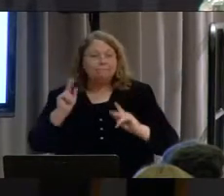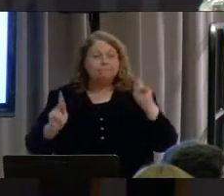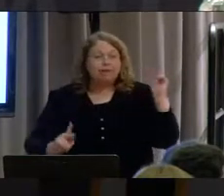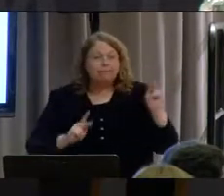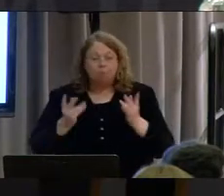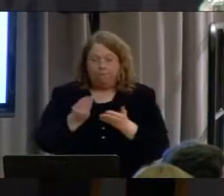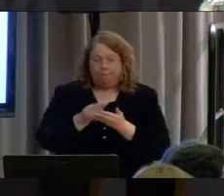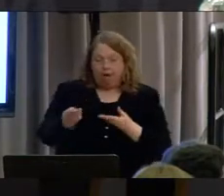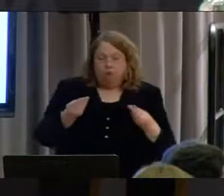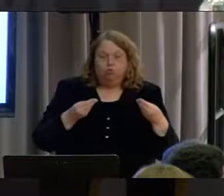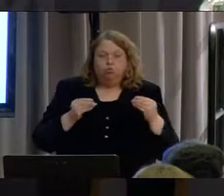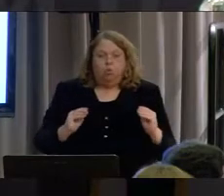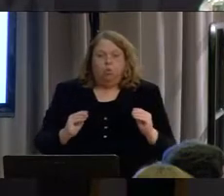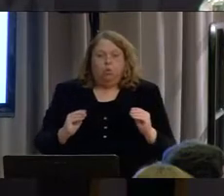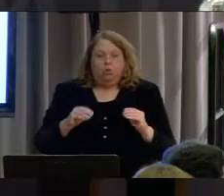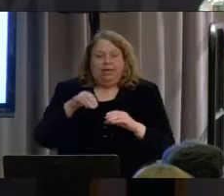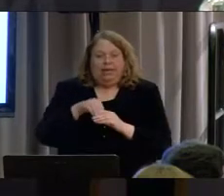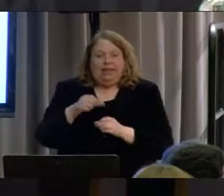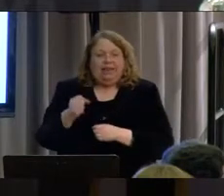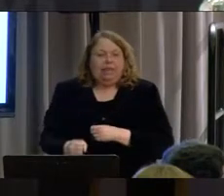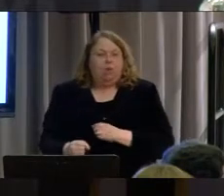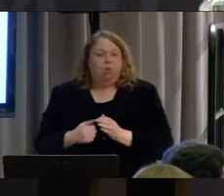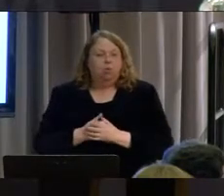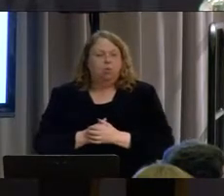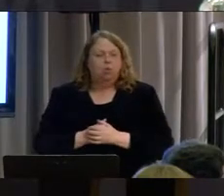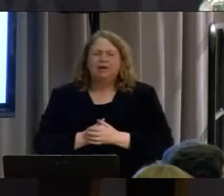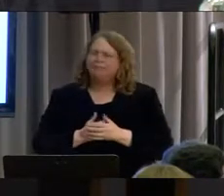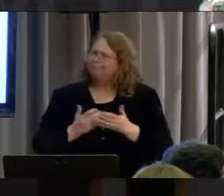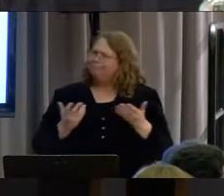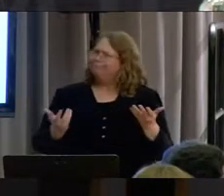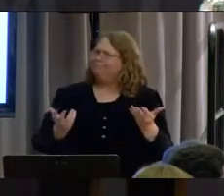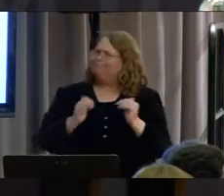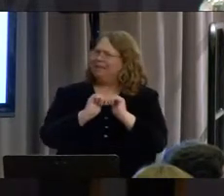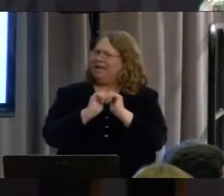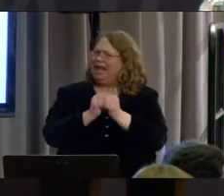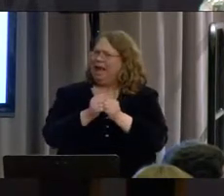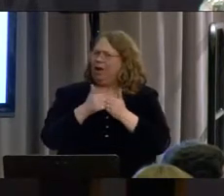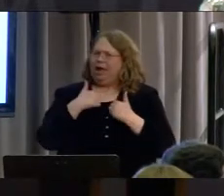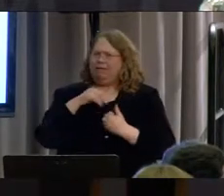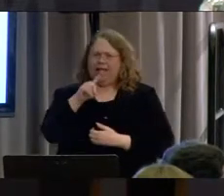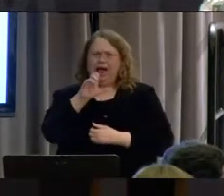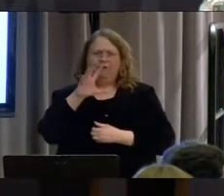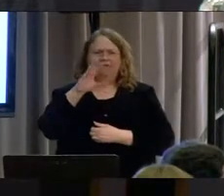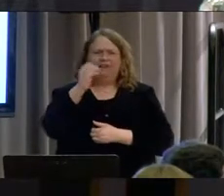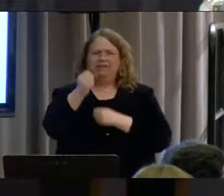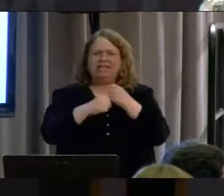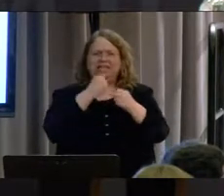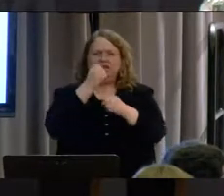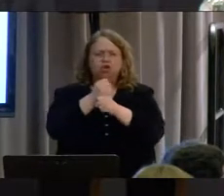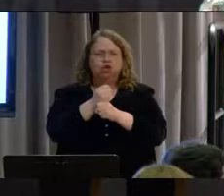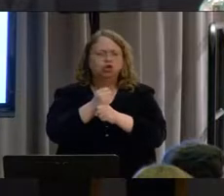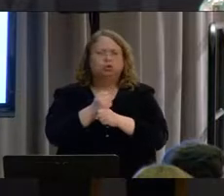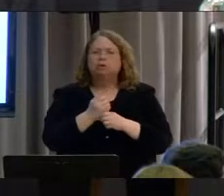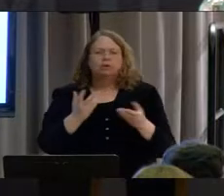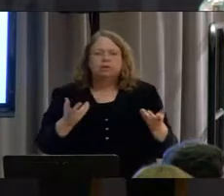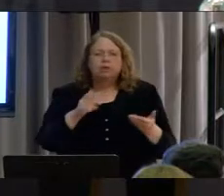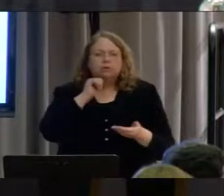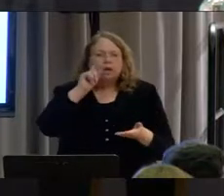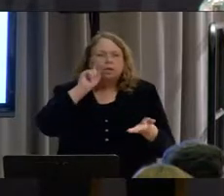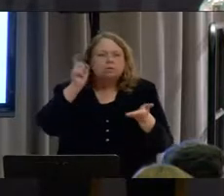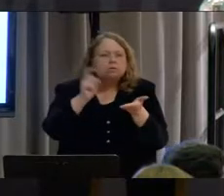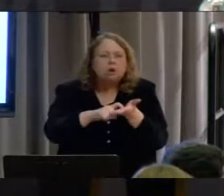bought and sold within the South. How can we have had 150 years and not be able to see